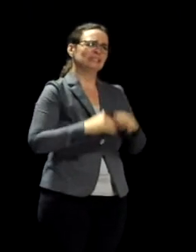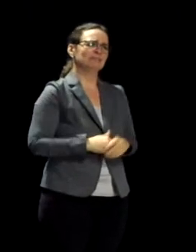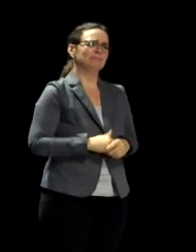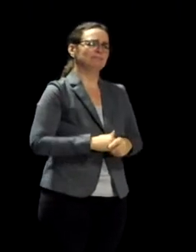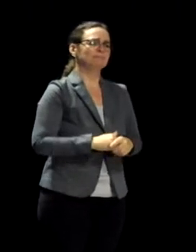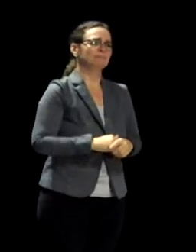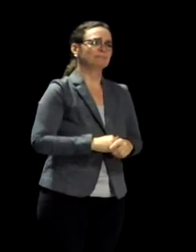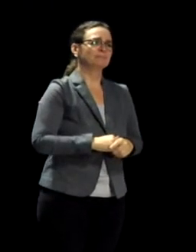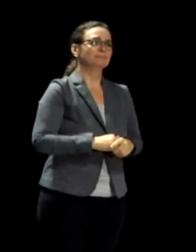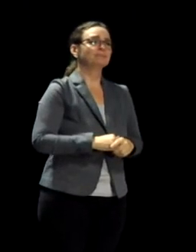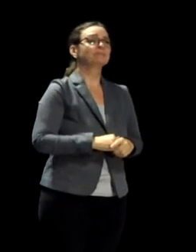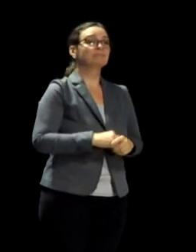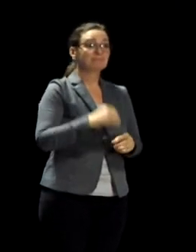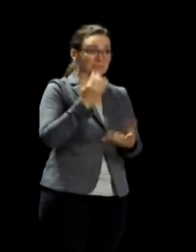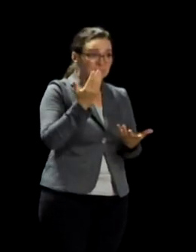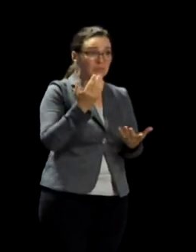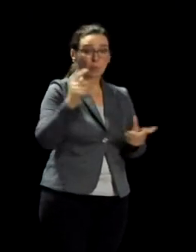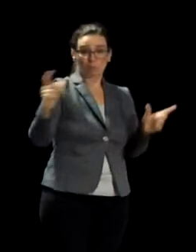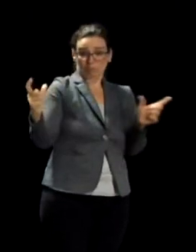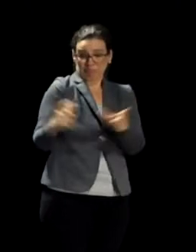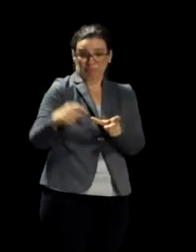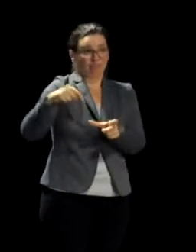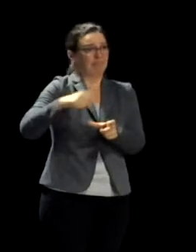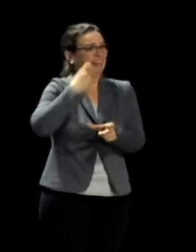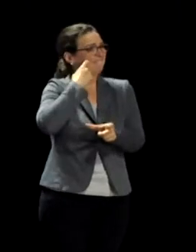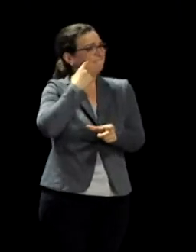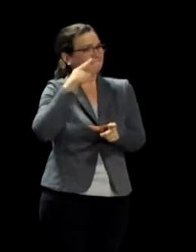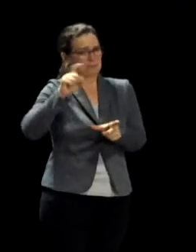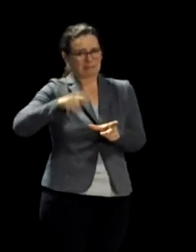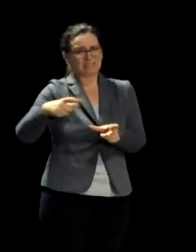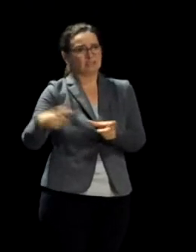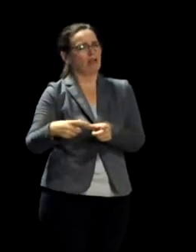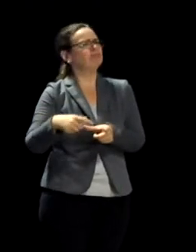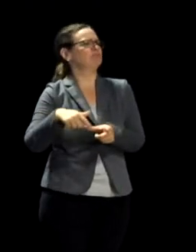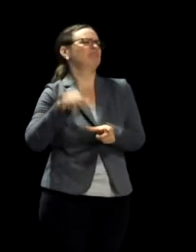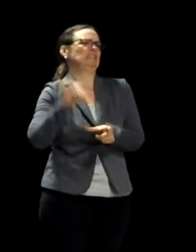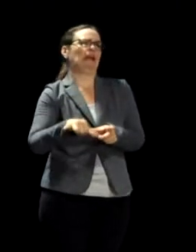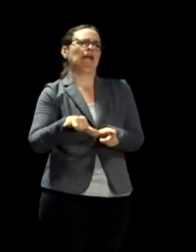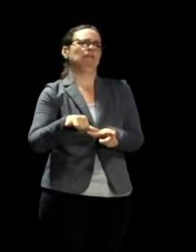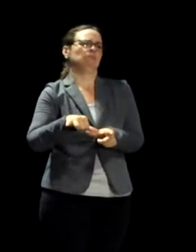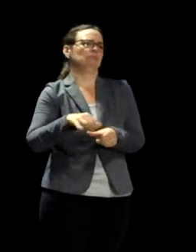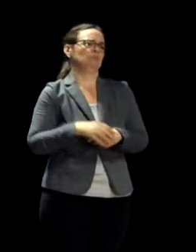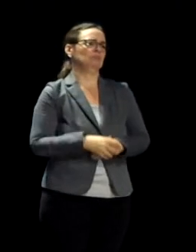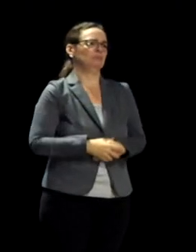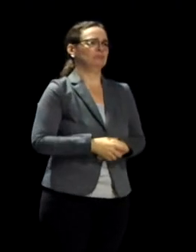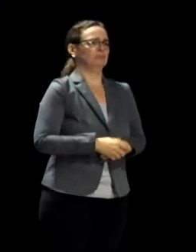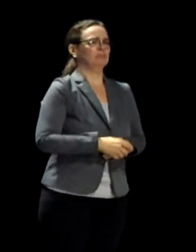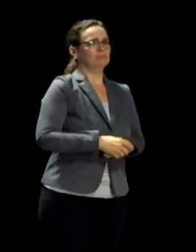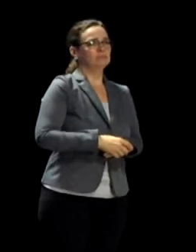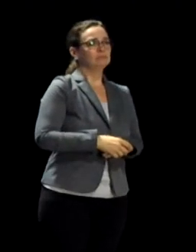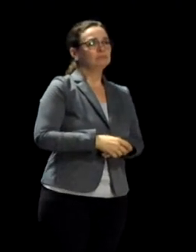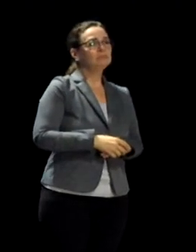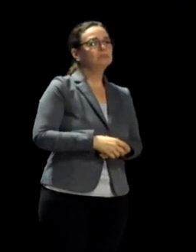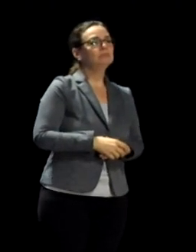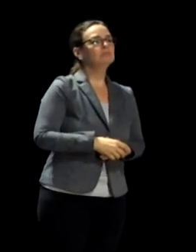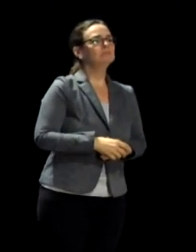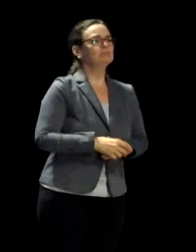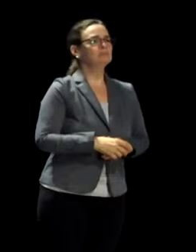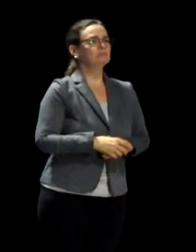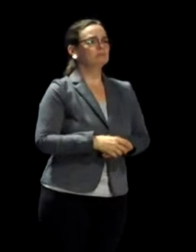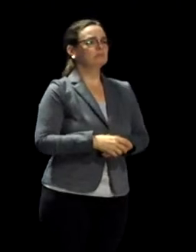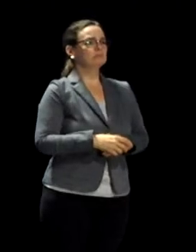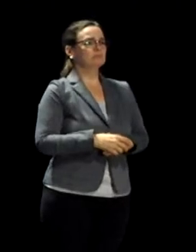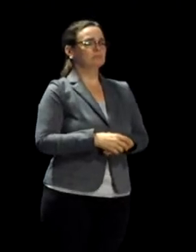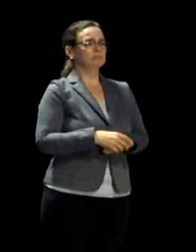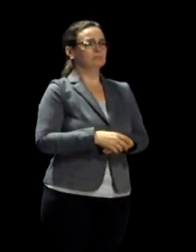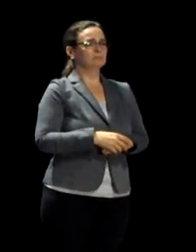so we start driving our numbers back down to where they were going. How broad is your suggestion? Is it a high school age person should go get tested? What should parents look for?